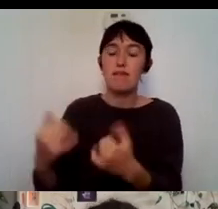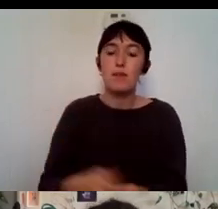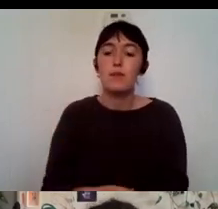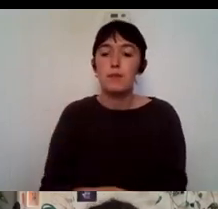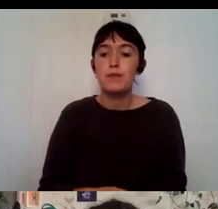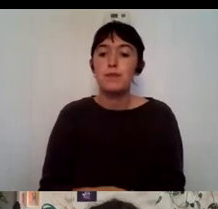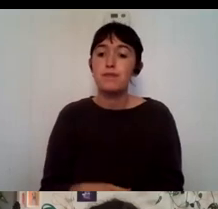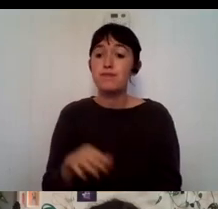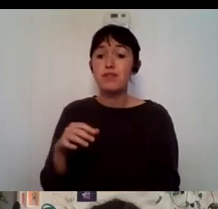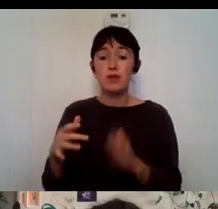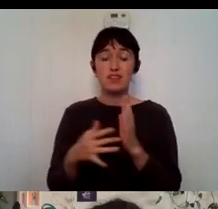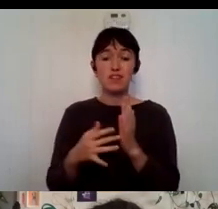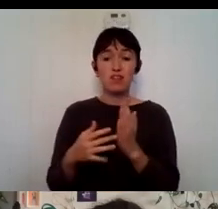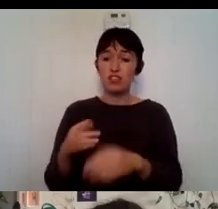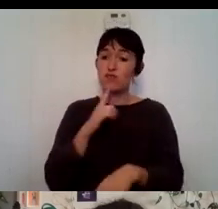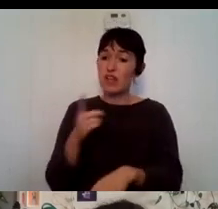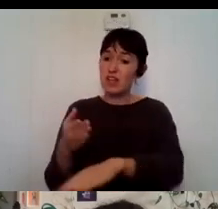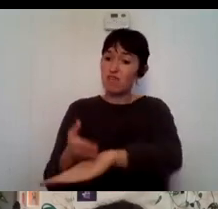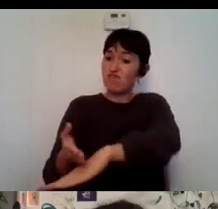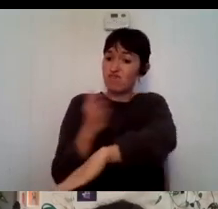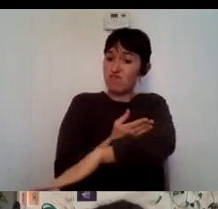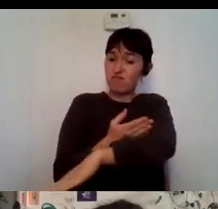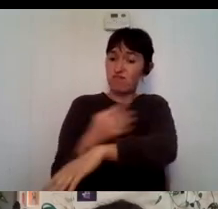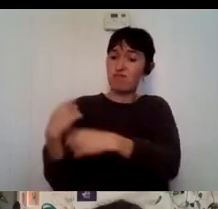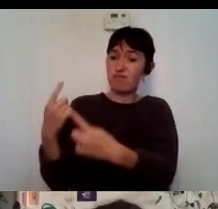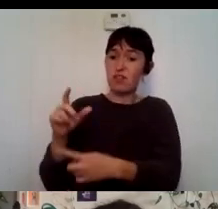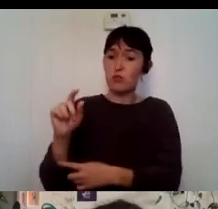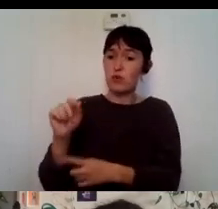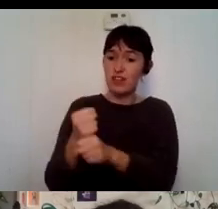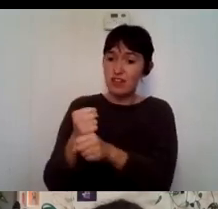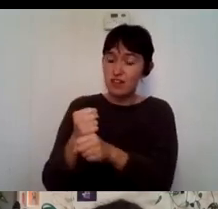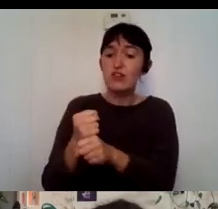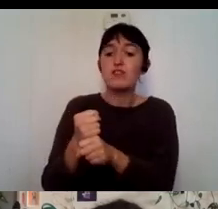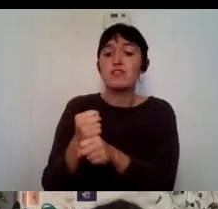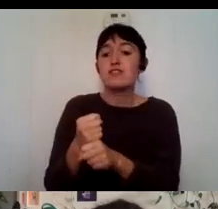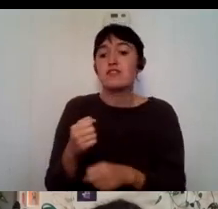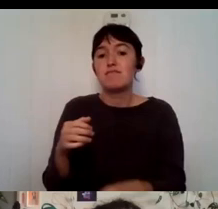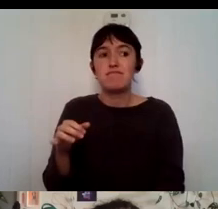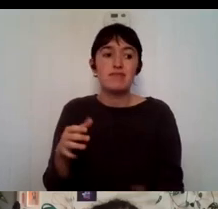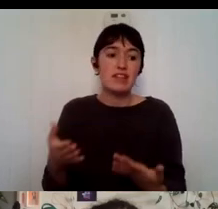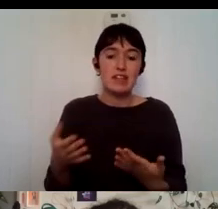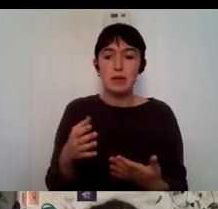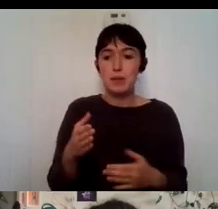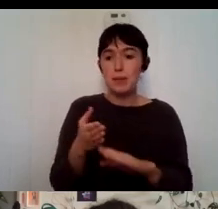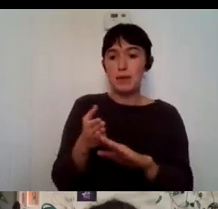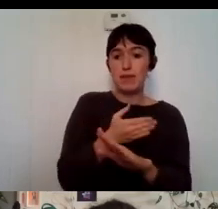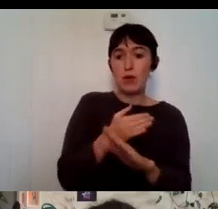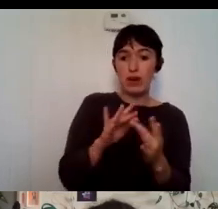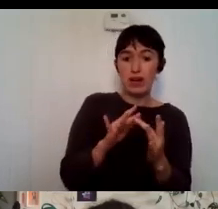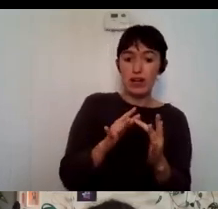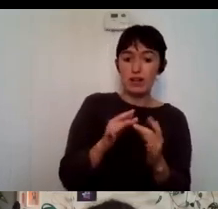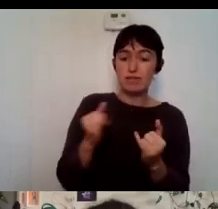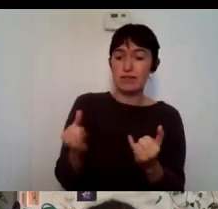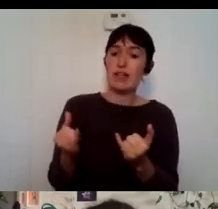20 years. So, you know, if you think of it almost like pre-internet, post-internet days. So now